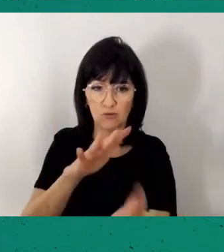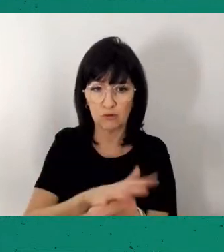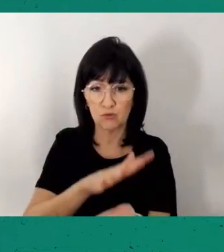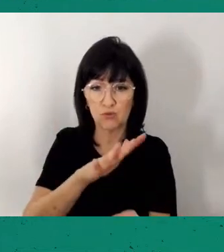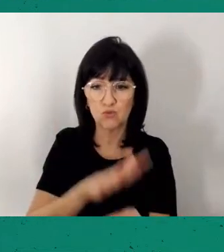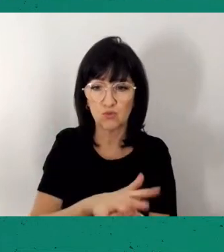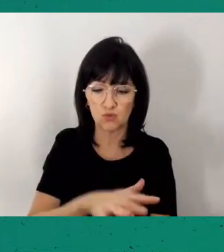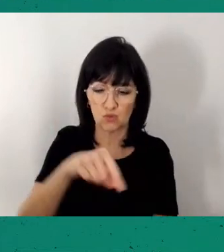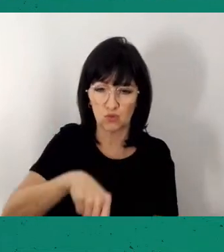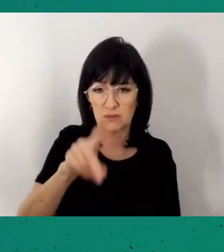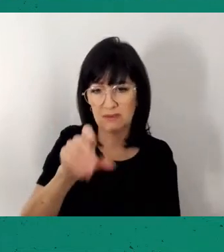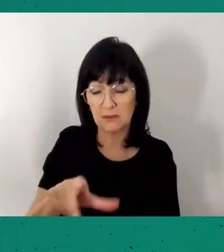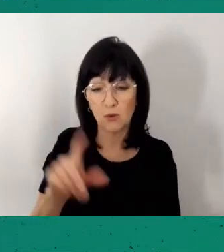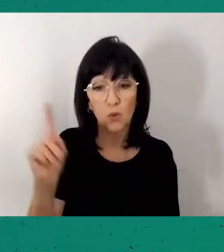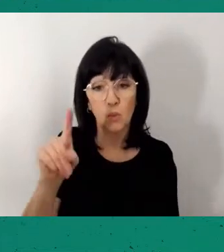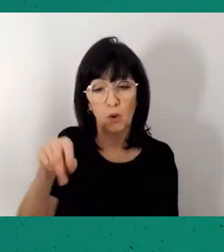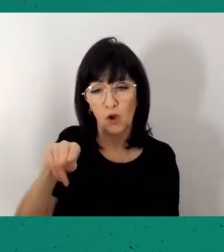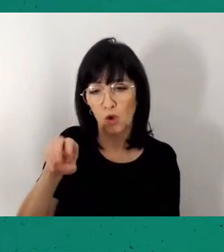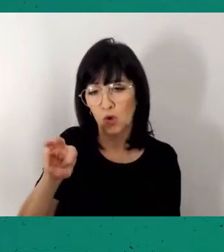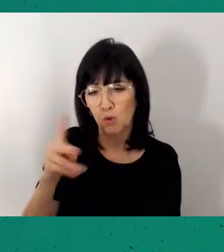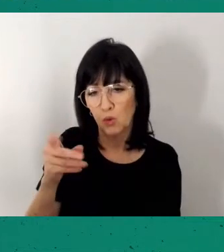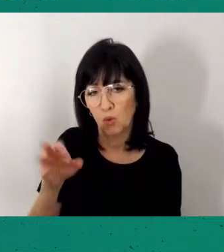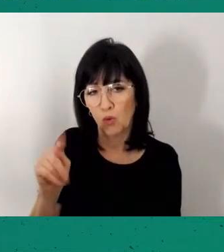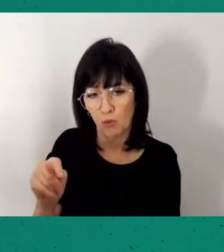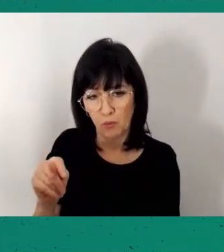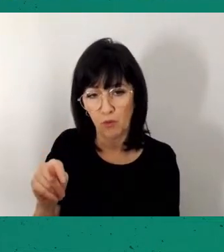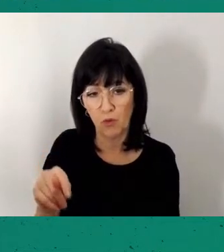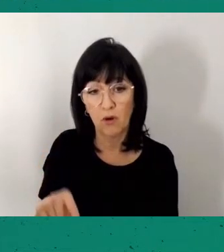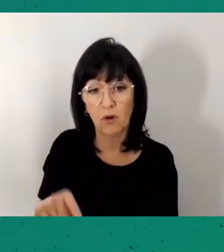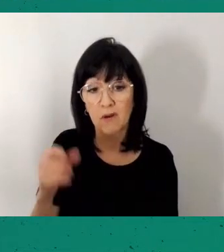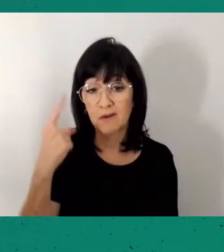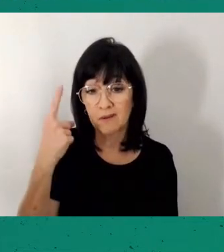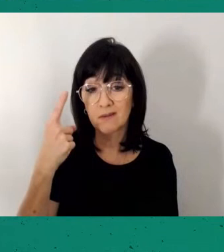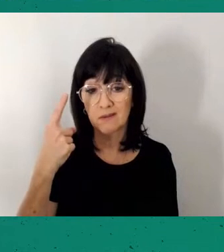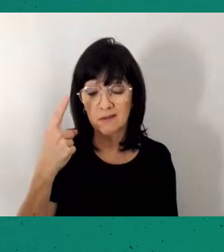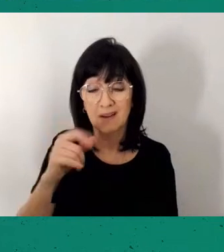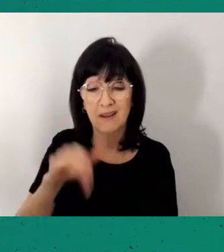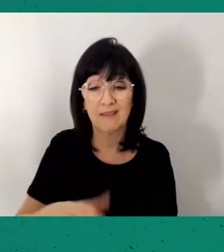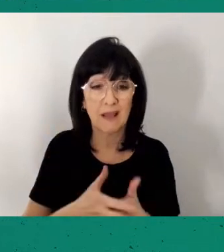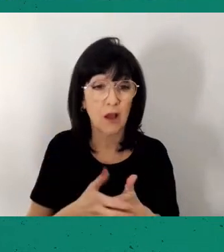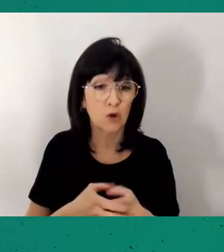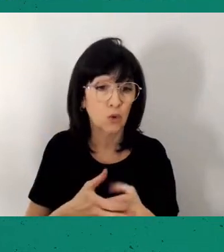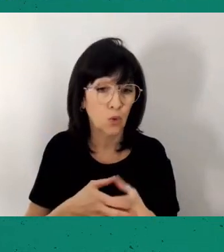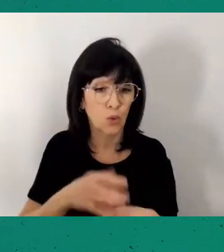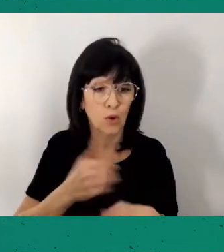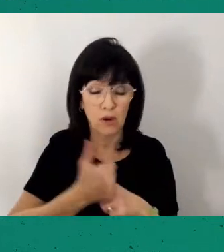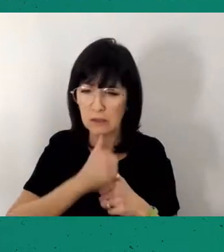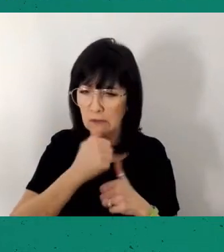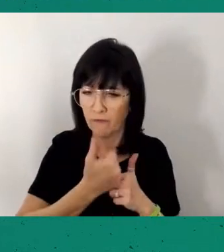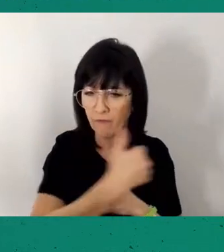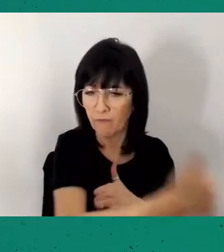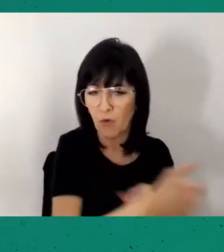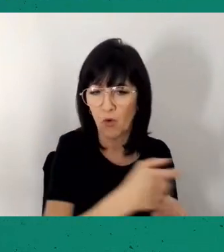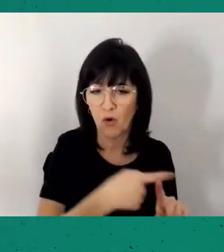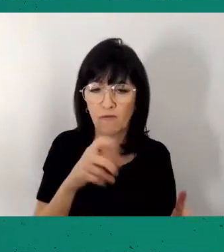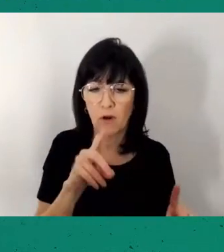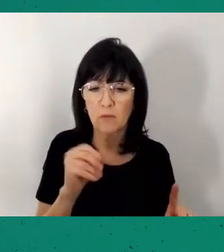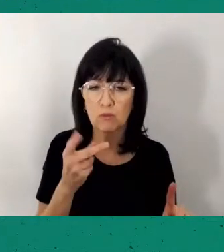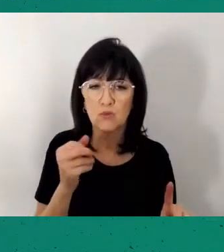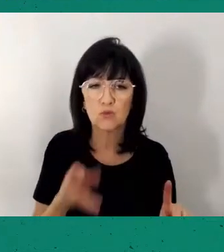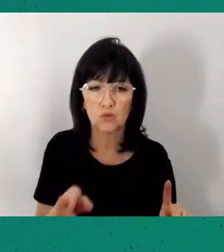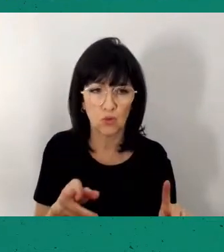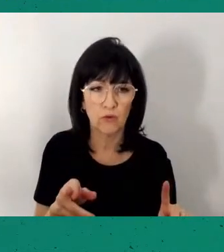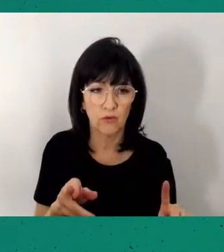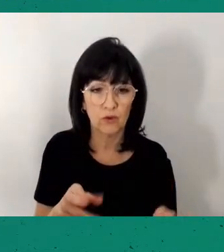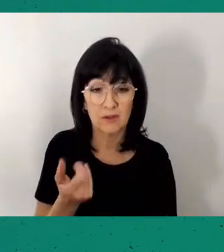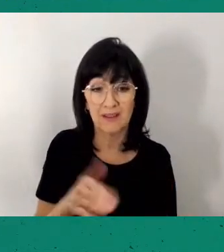Newport. Not far from Dover, Quakers educated African Americans in the early 19th century.